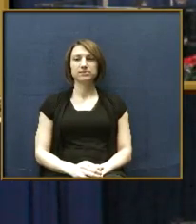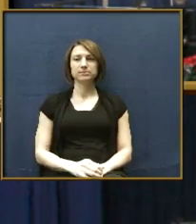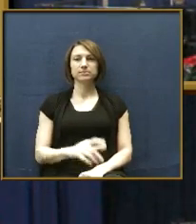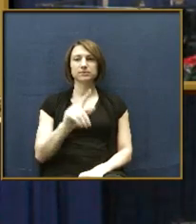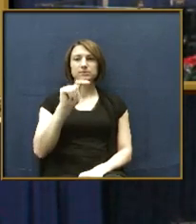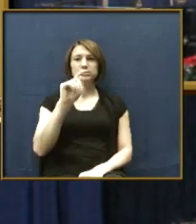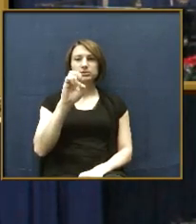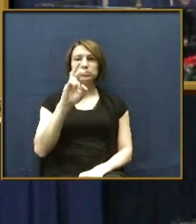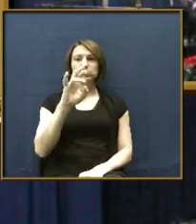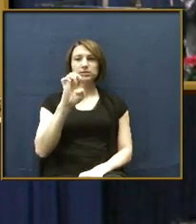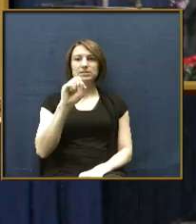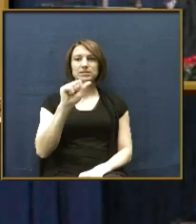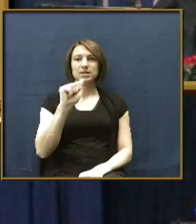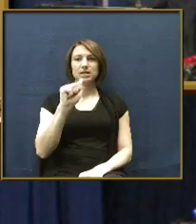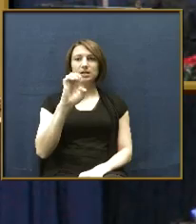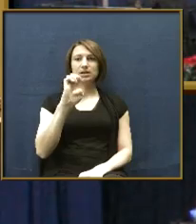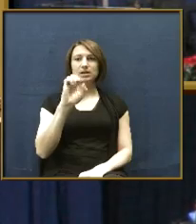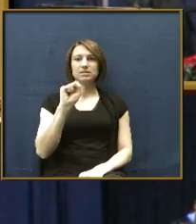Teresa Esquivel.